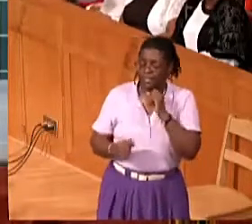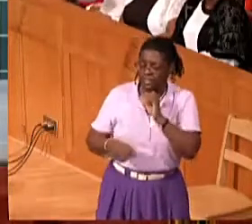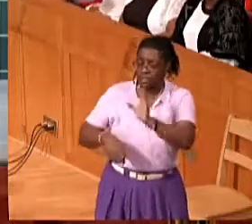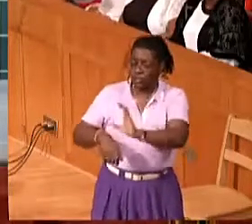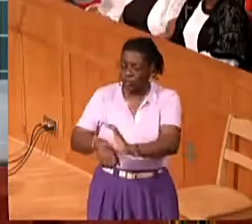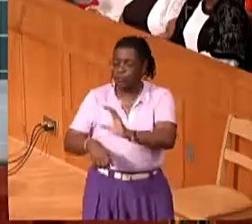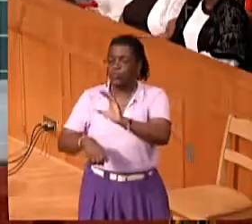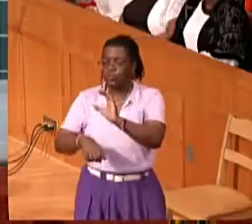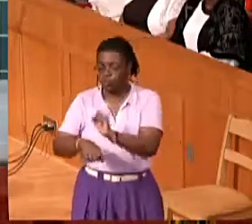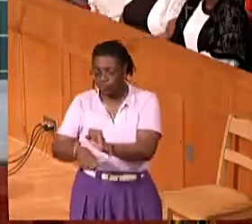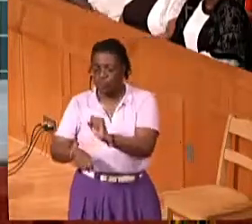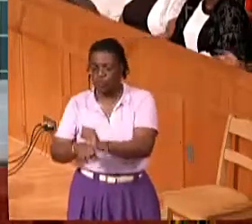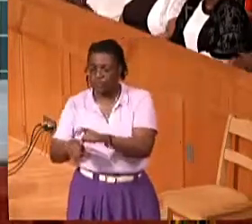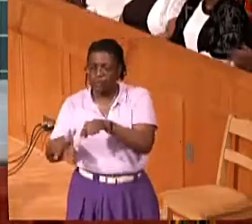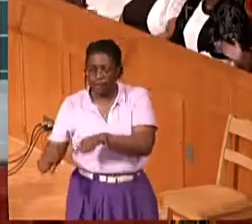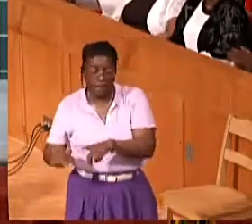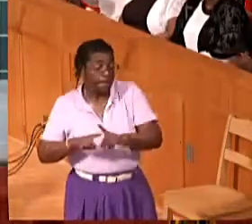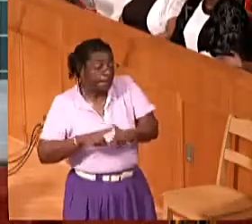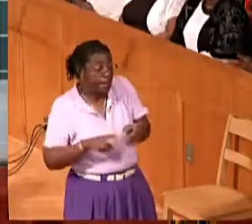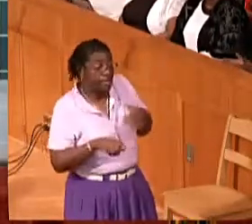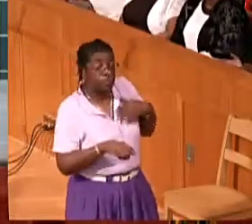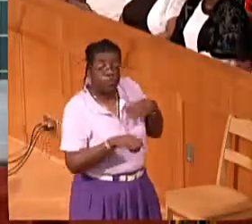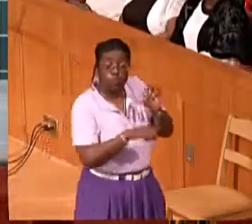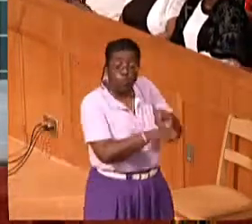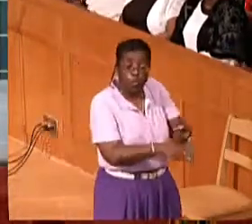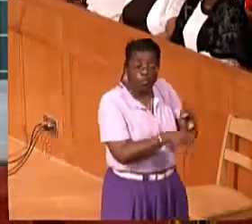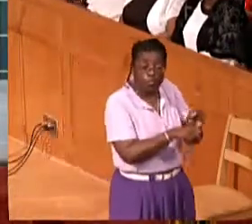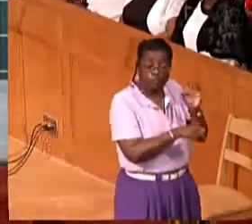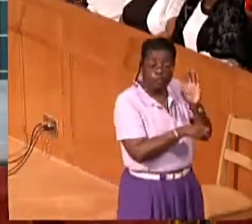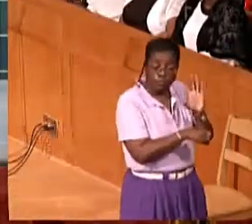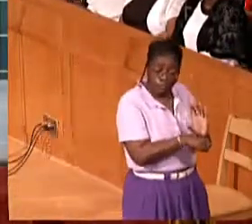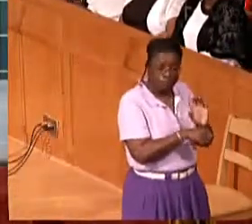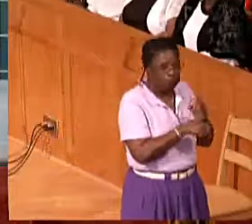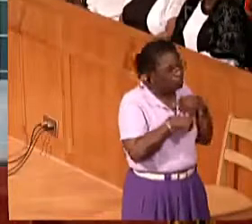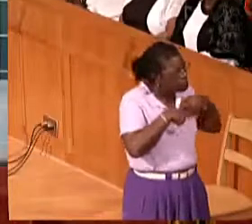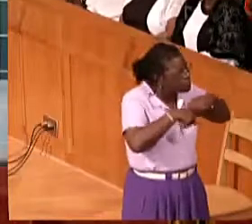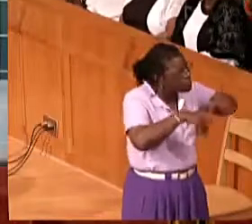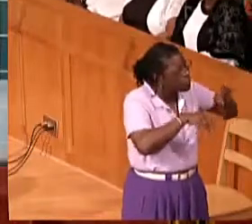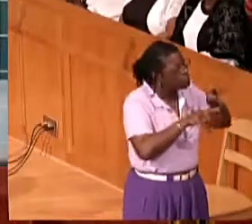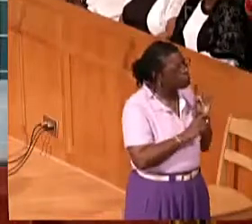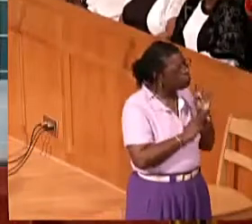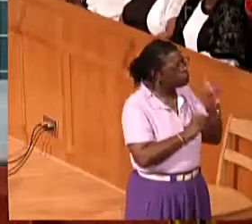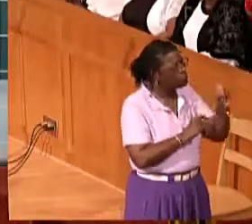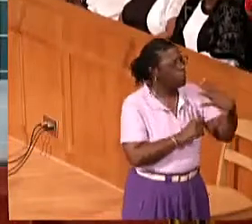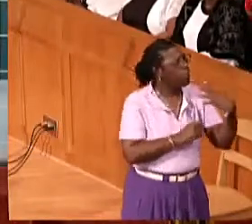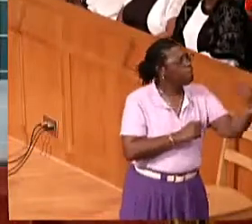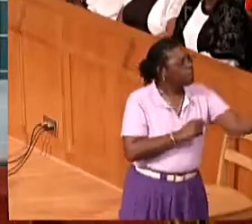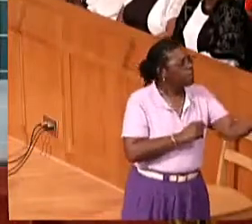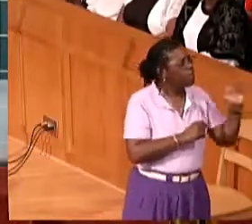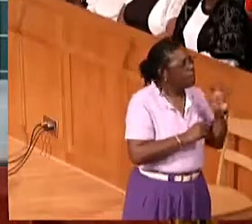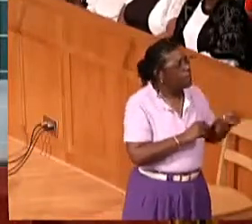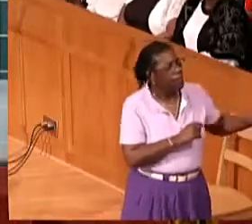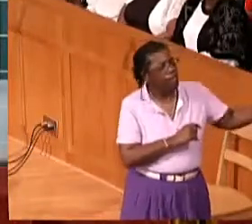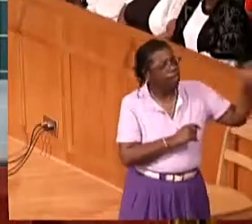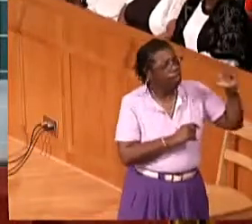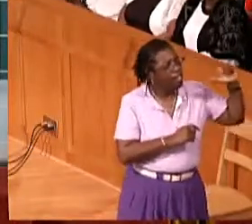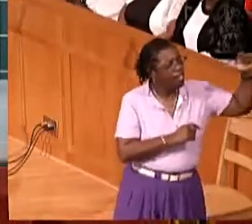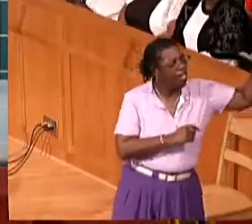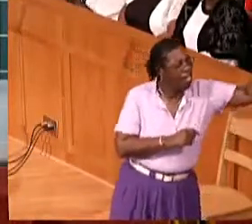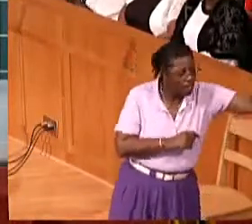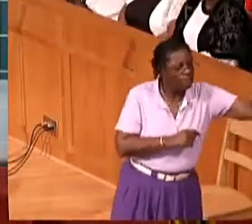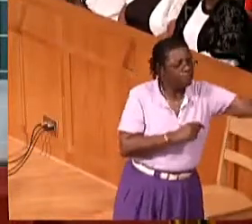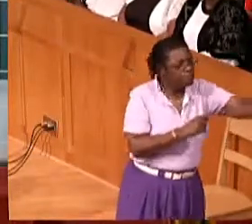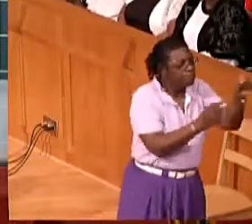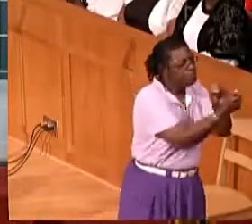is to go ye into all the world, compelling men to Christ. That's why you got choir members who won't sing unless you sing